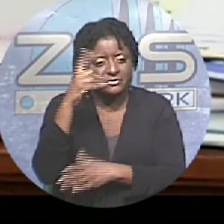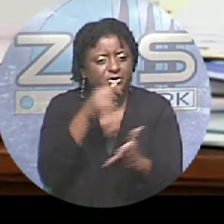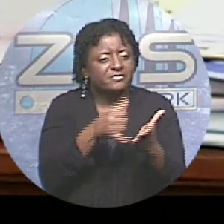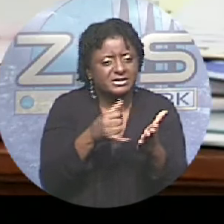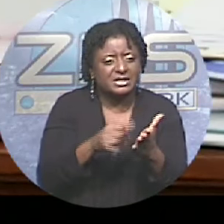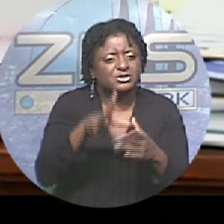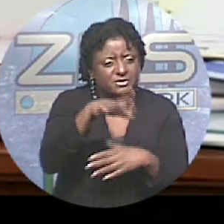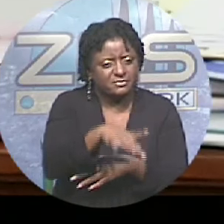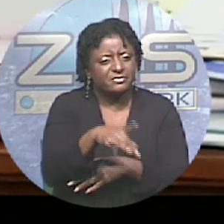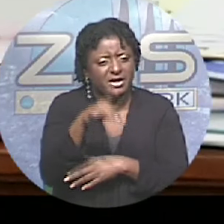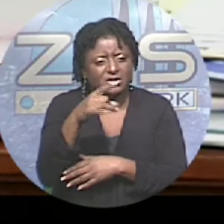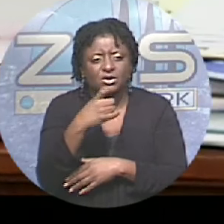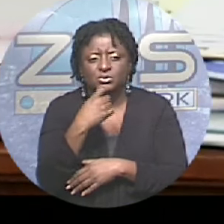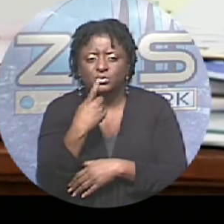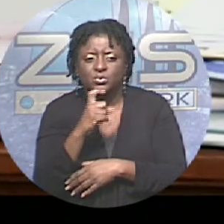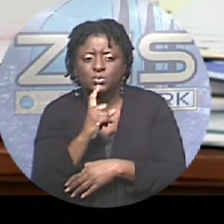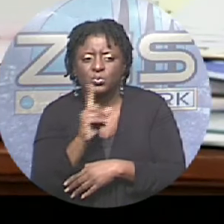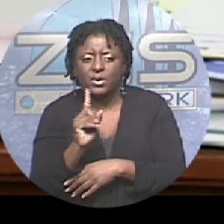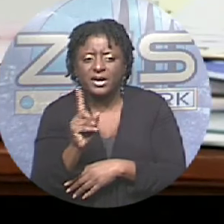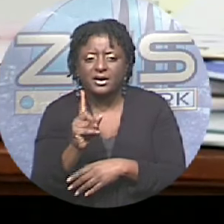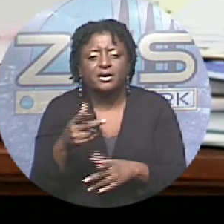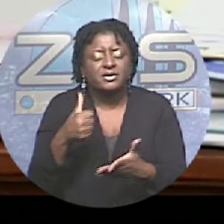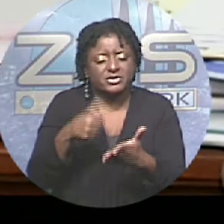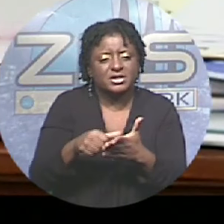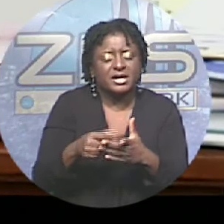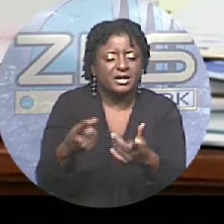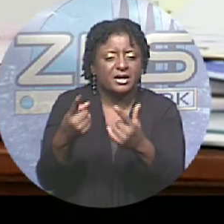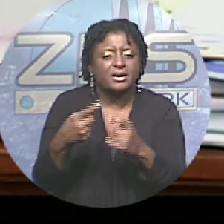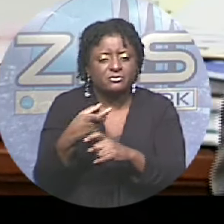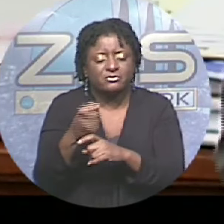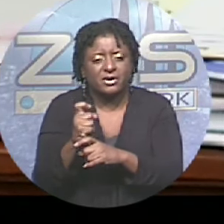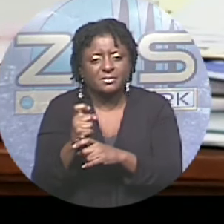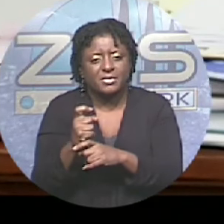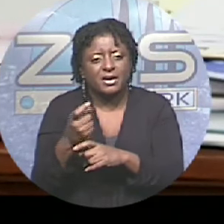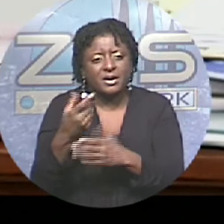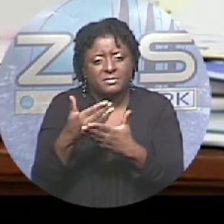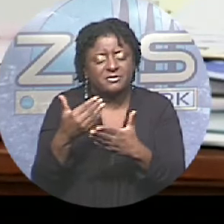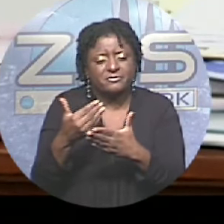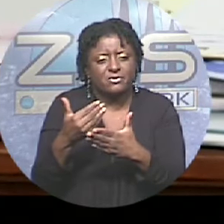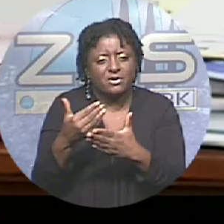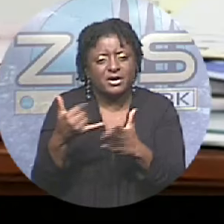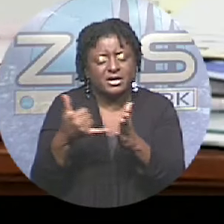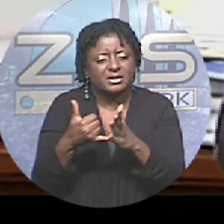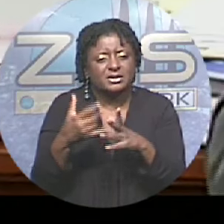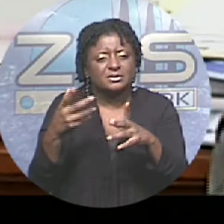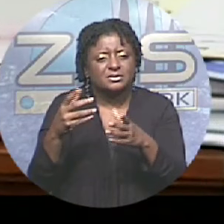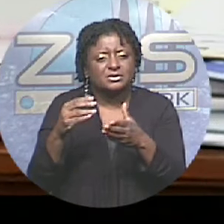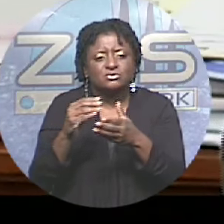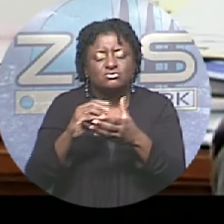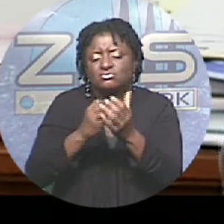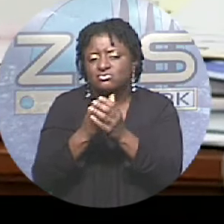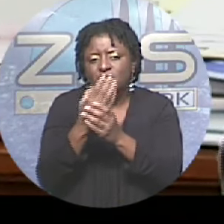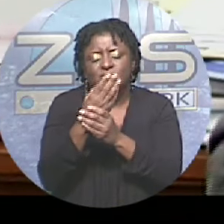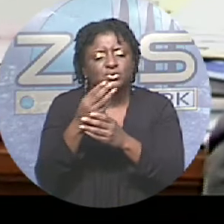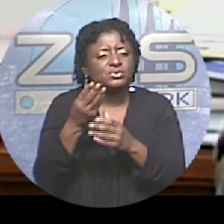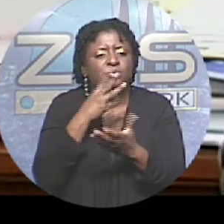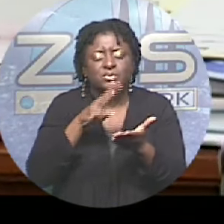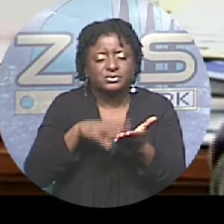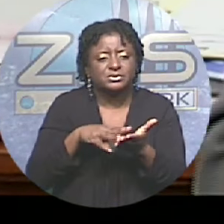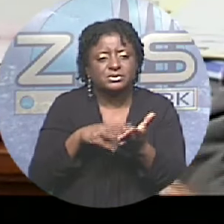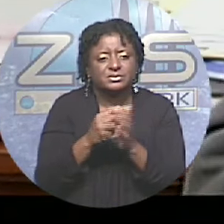and find out the source, Mr. Speaker, before we get too guttural and incite a different kind of response